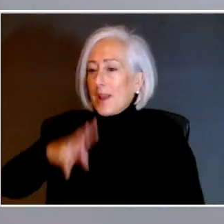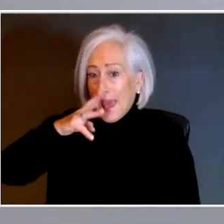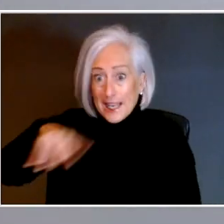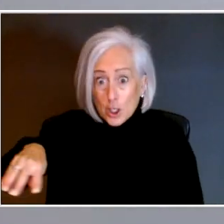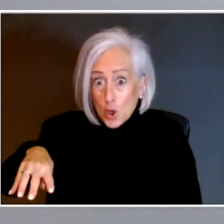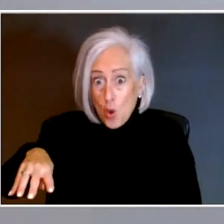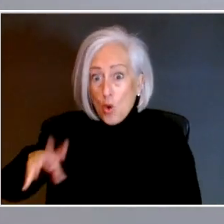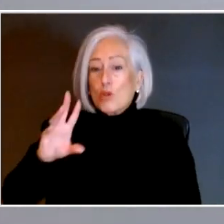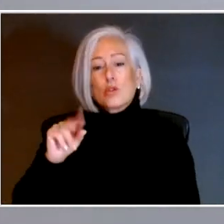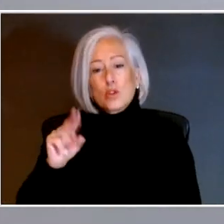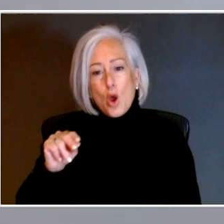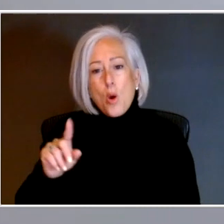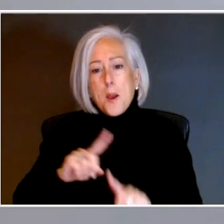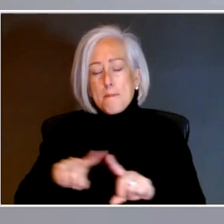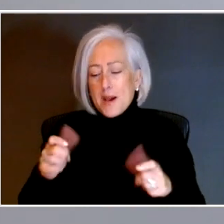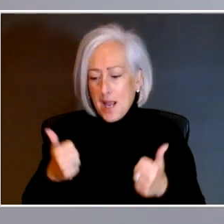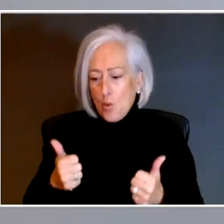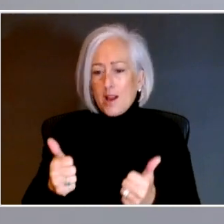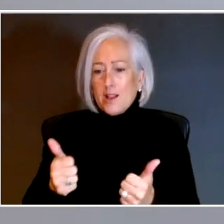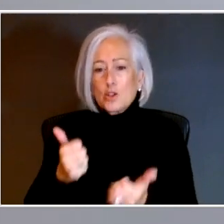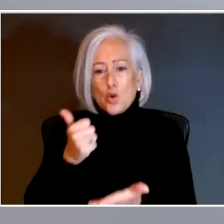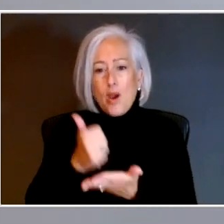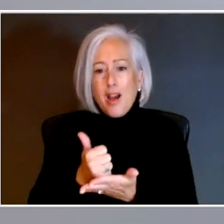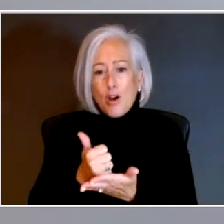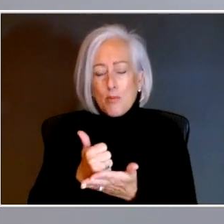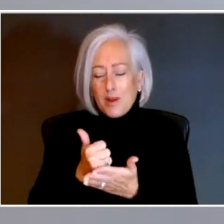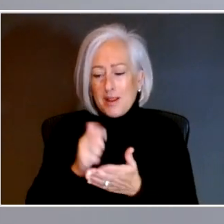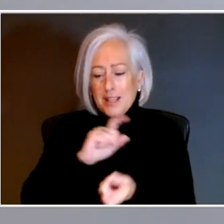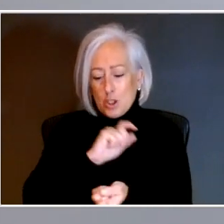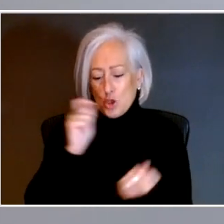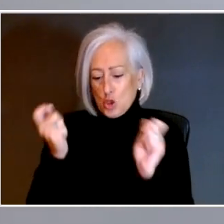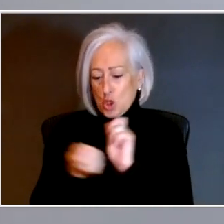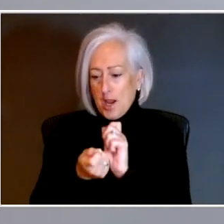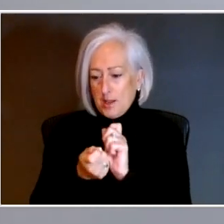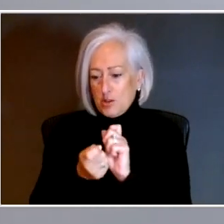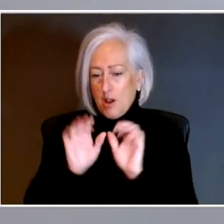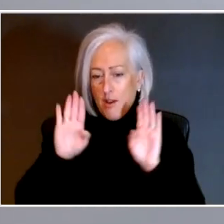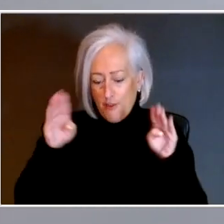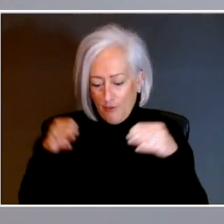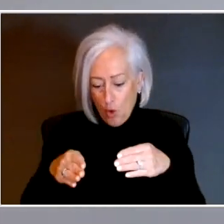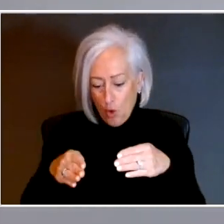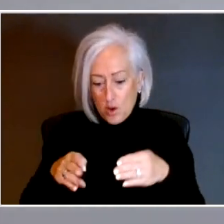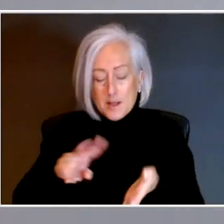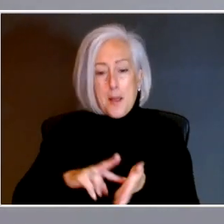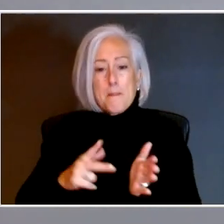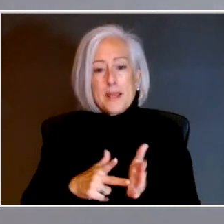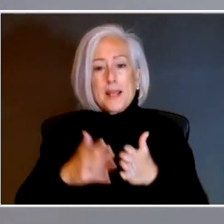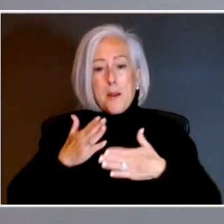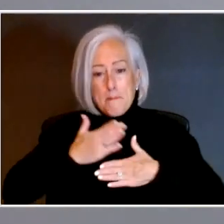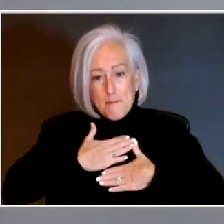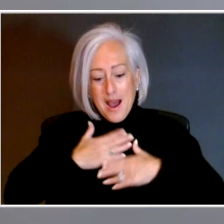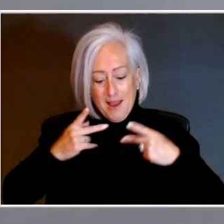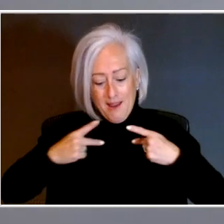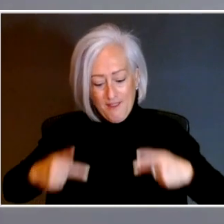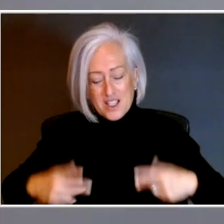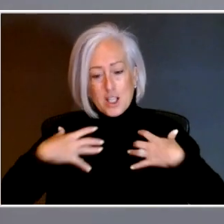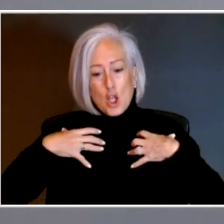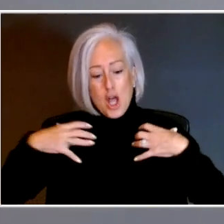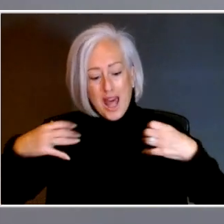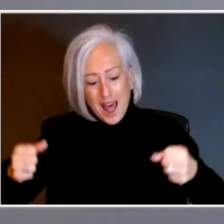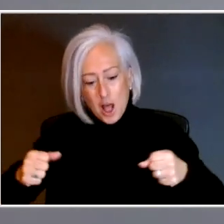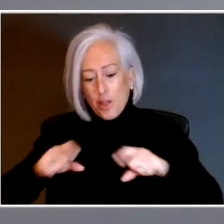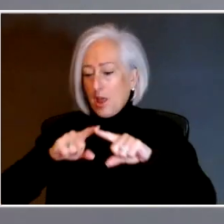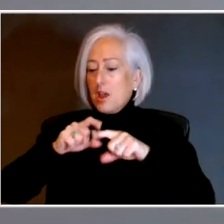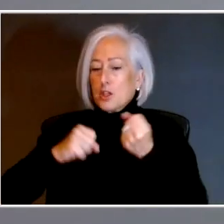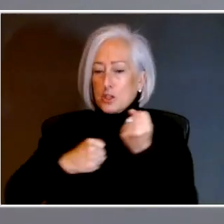like to try and help them reframe it to something like my physical health supported by the body size that I'm in,